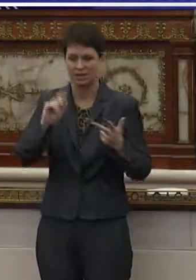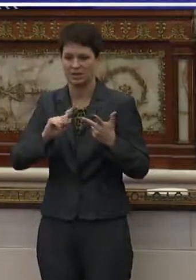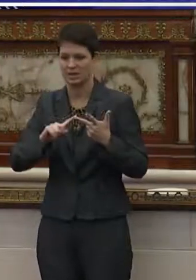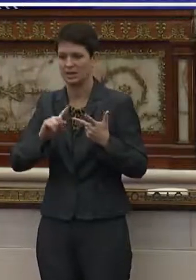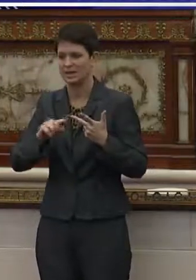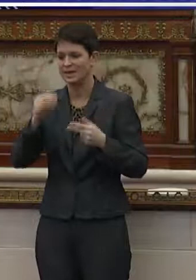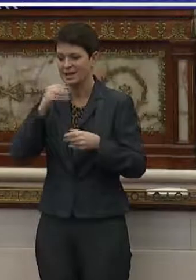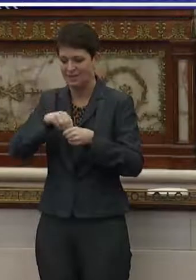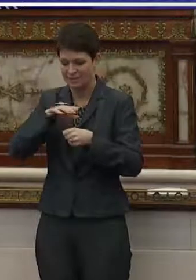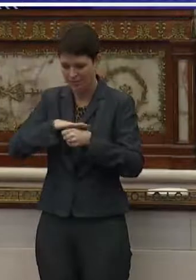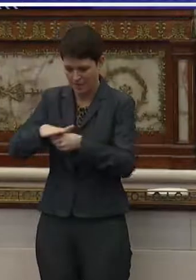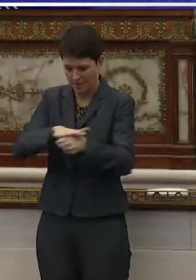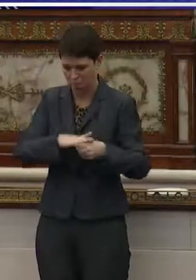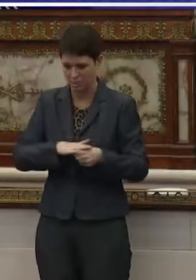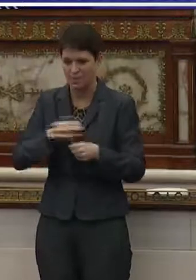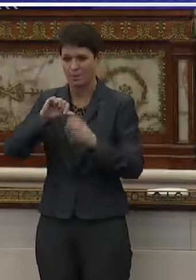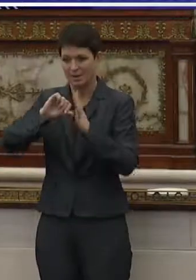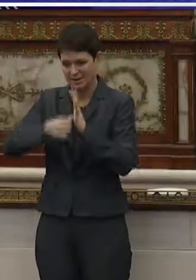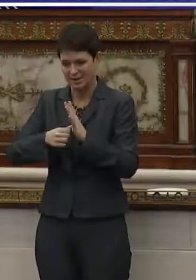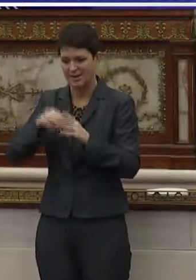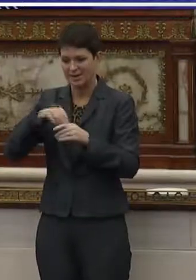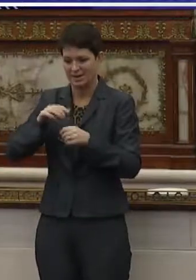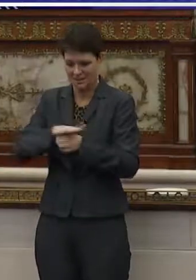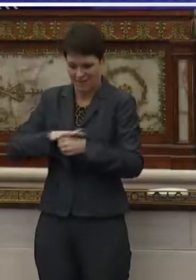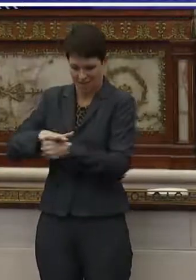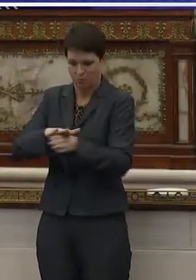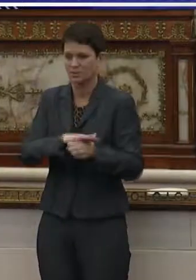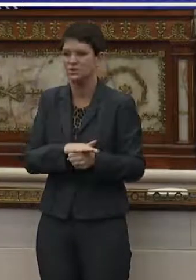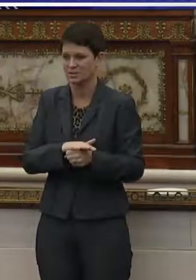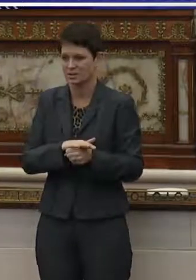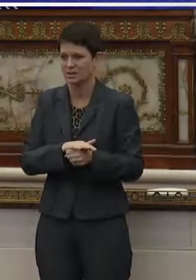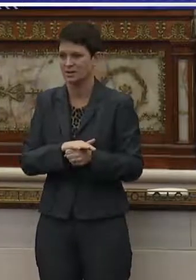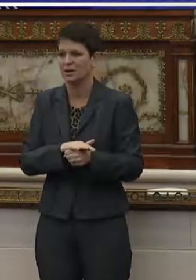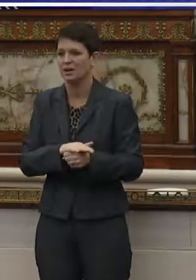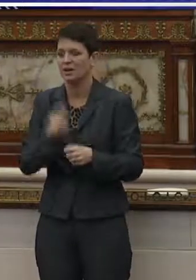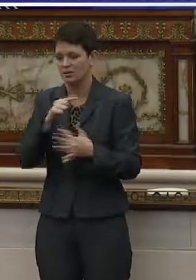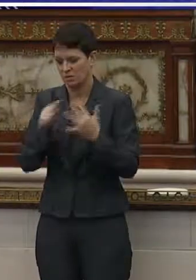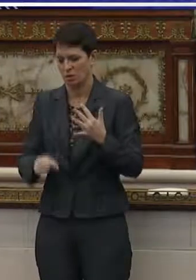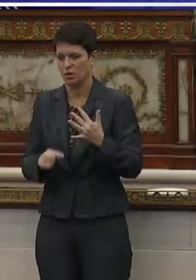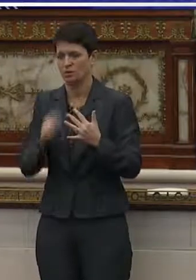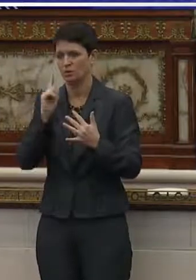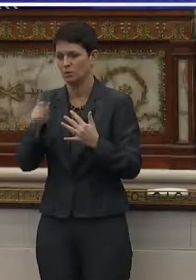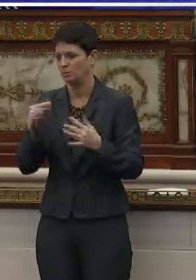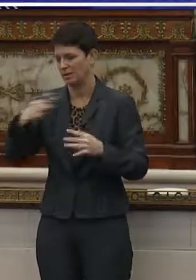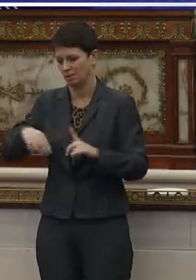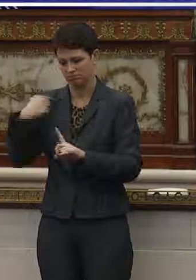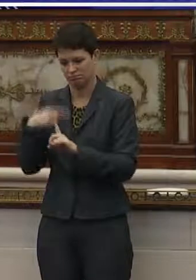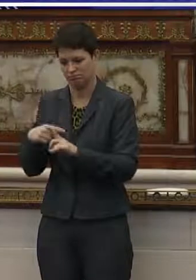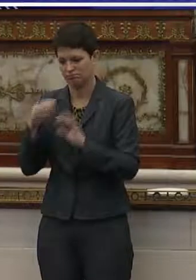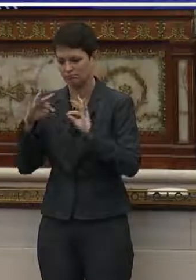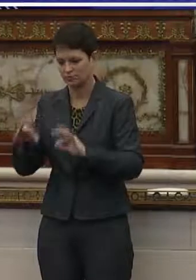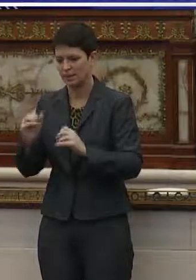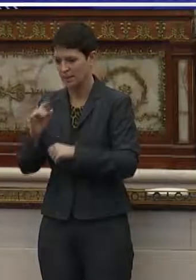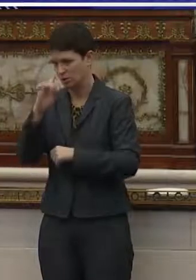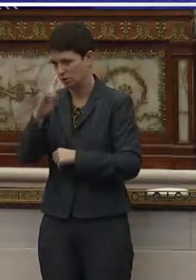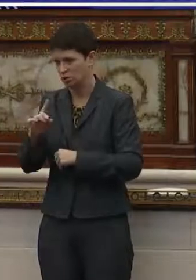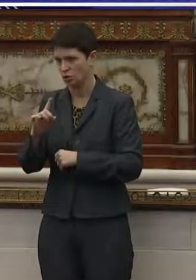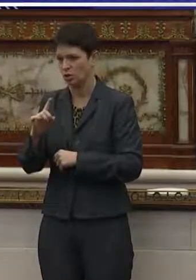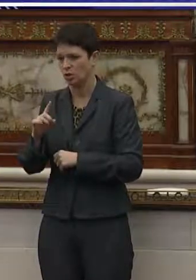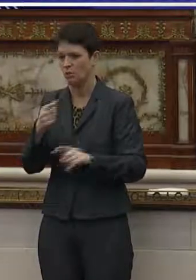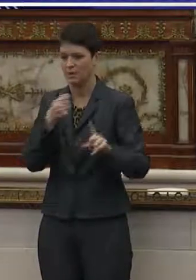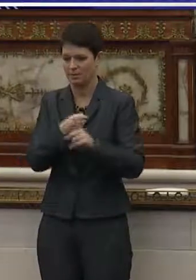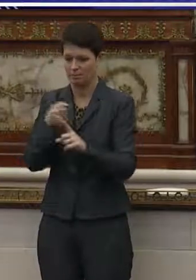the neighborhoods, I want to emphasize in the neighborhoods, I think that those sites will go a long way towards making sure we reach our